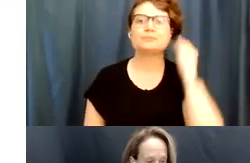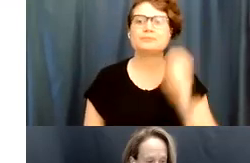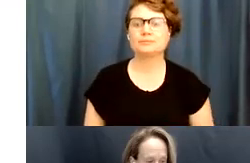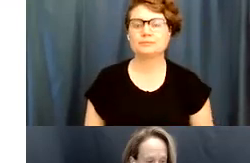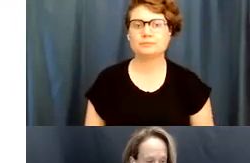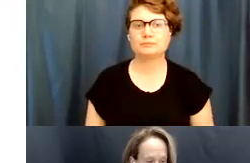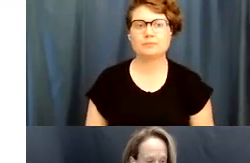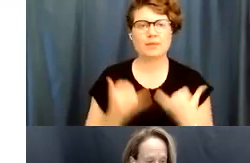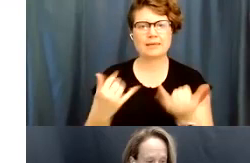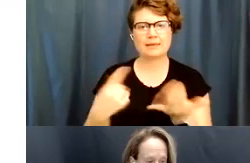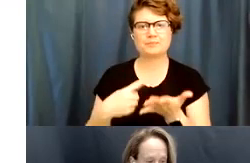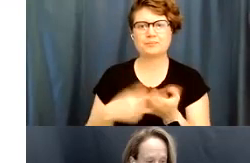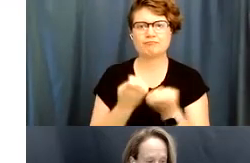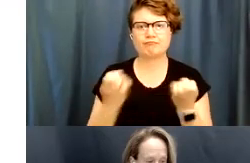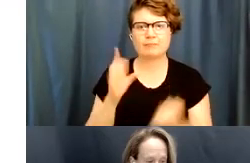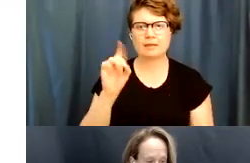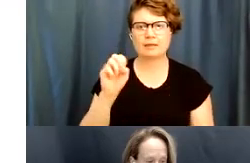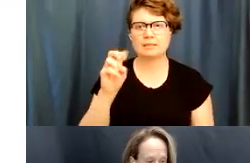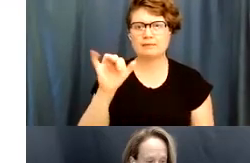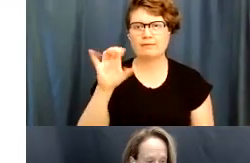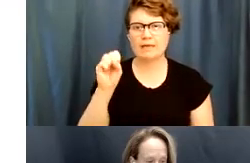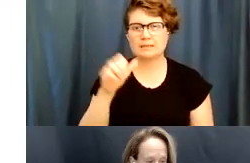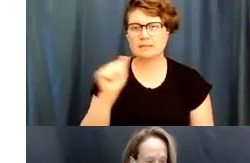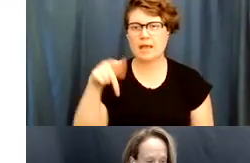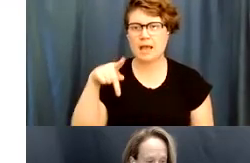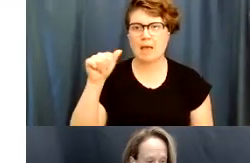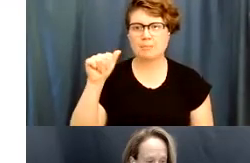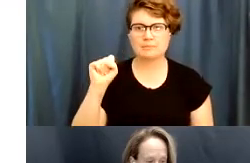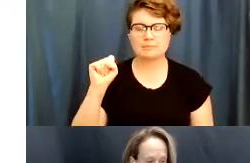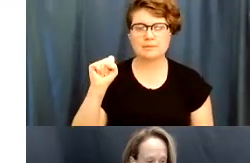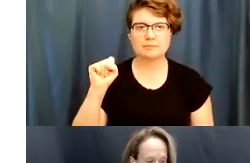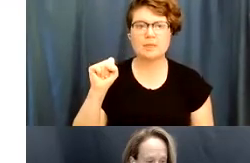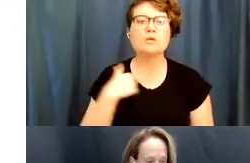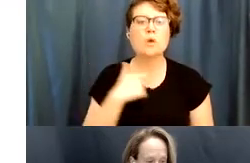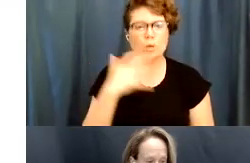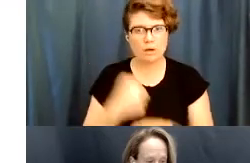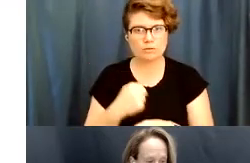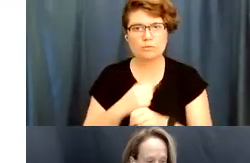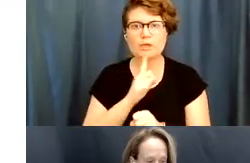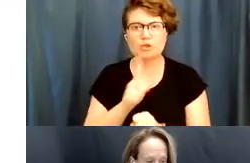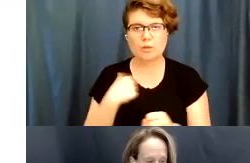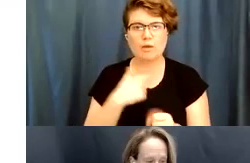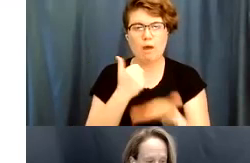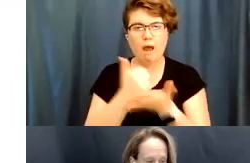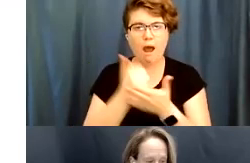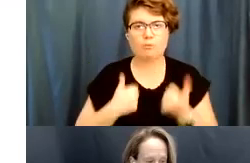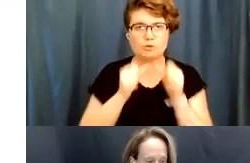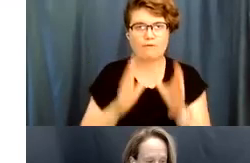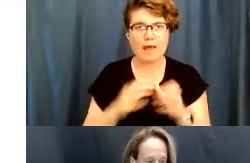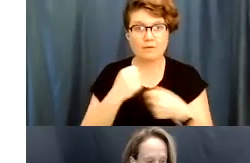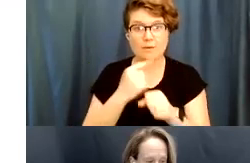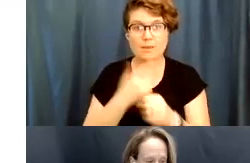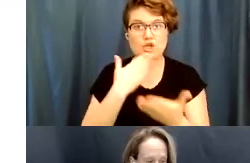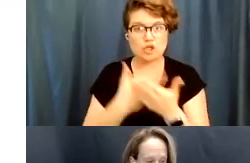Let's talk about devices and apps. We want to make sure that we're helping survivors make informed choices about their devices and